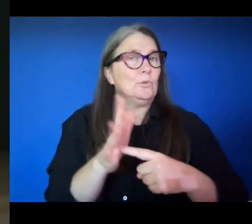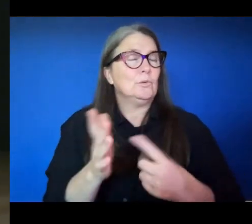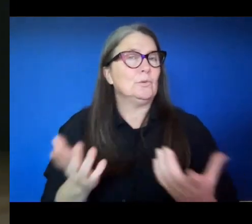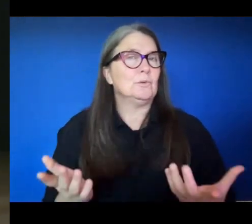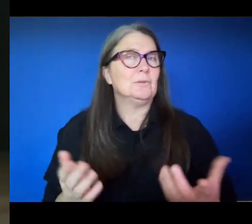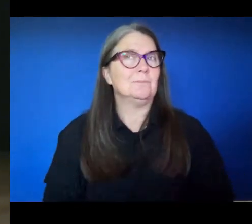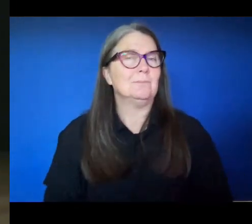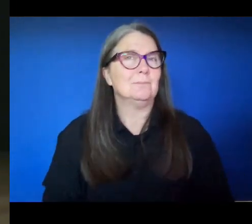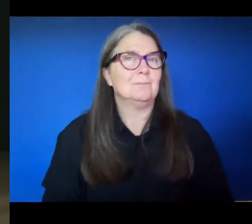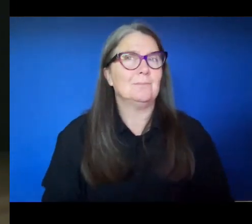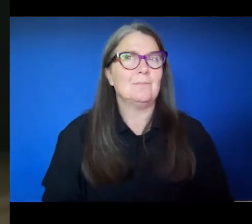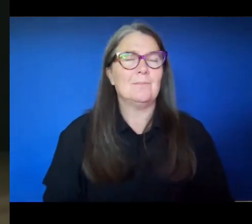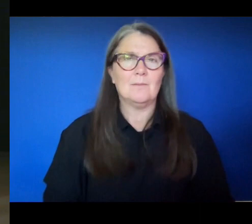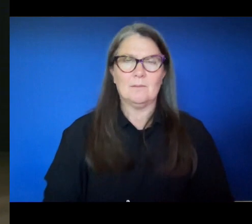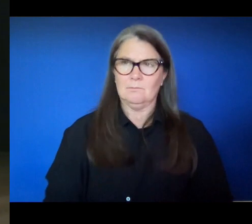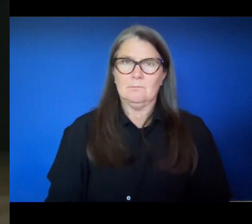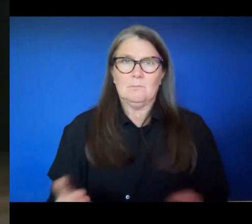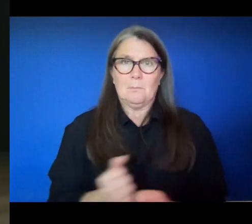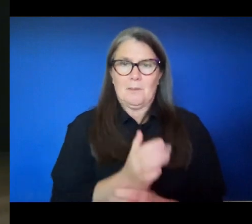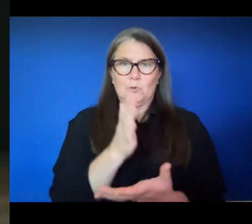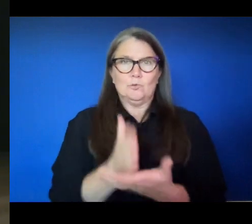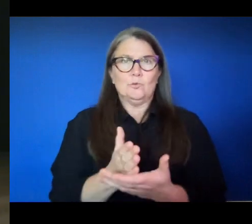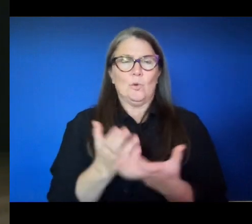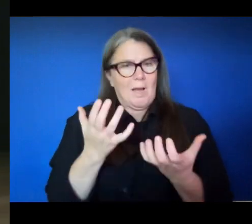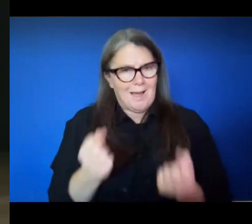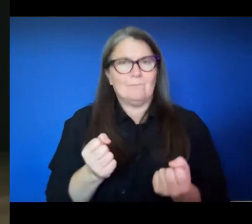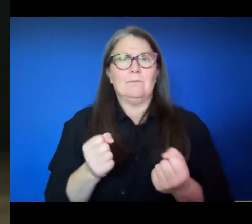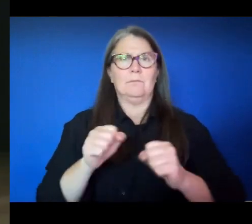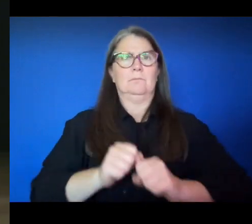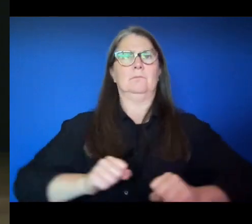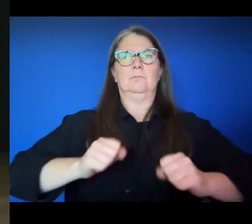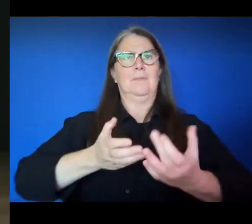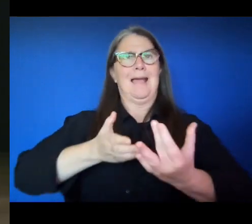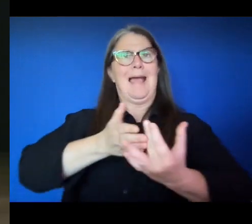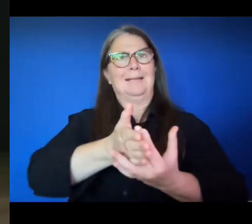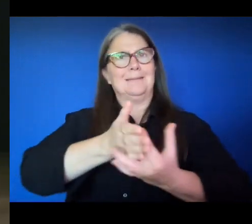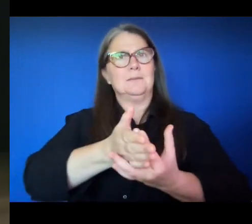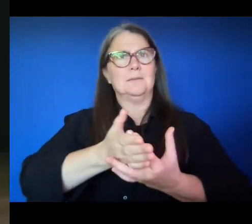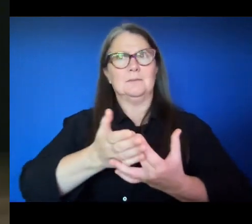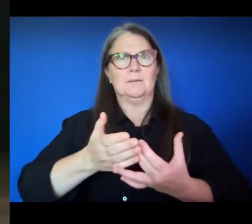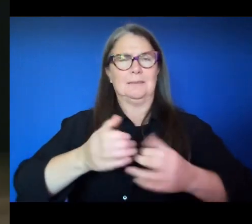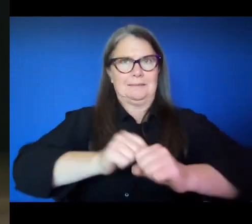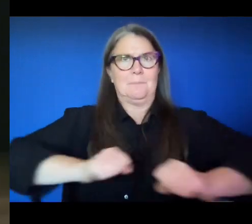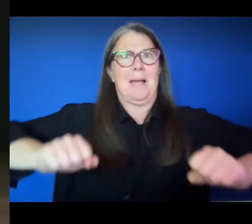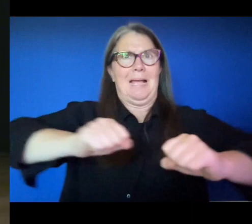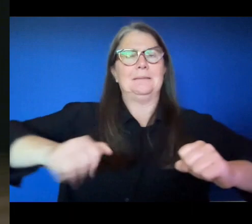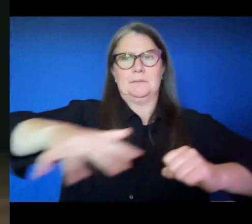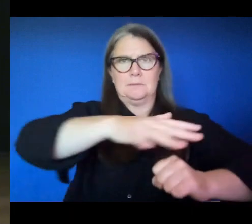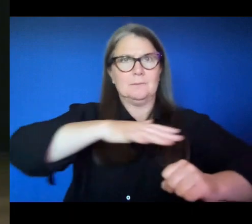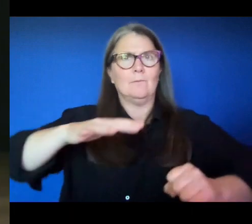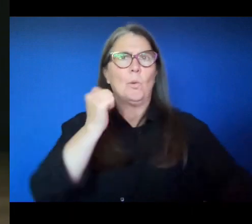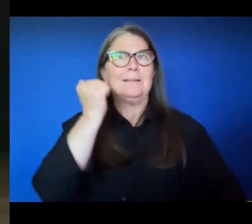making space for Indigenous curators and artists to come in and inhabit these spaces as they do